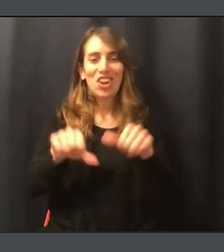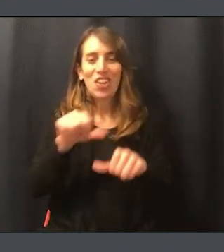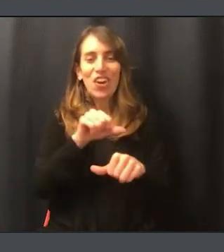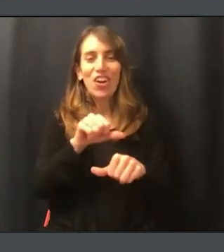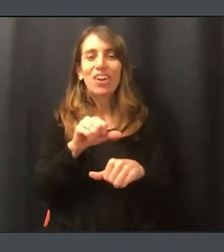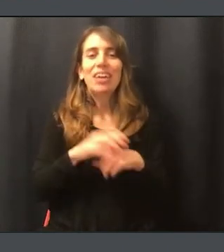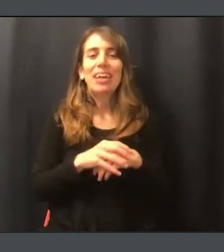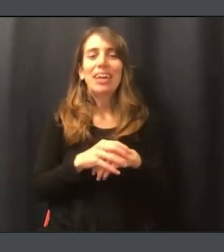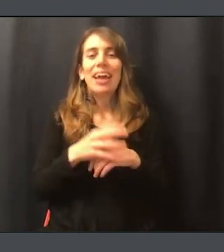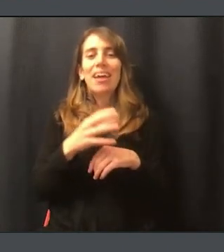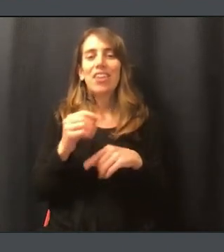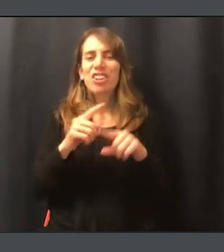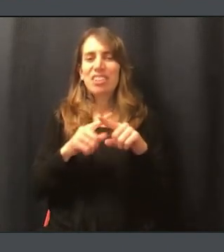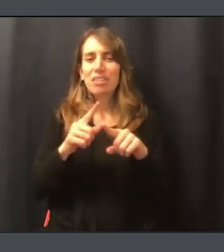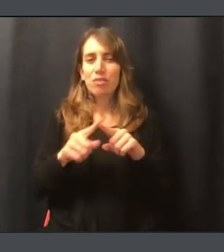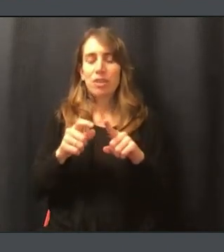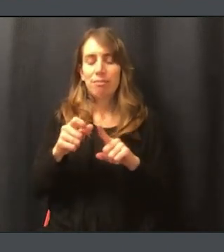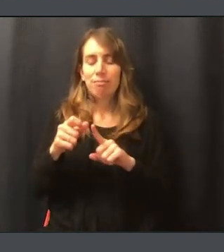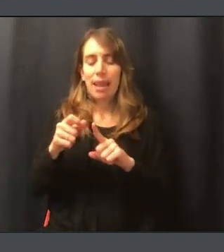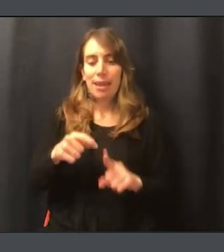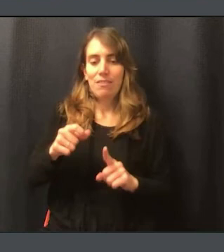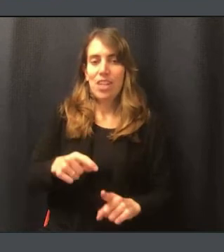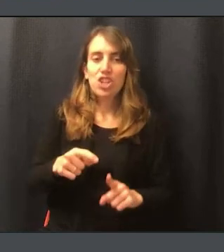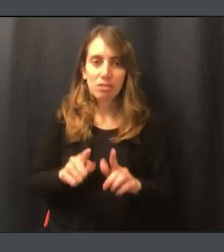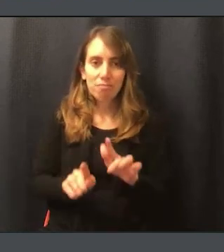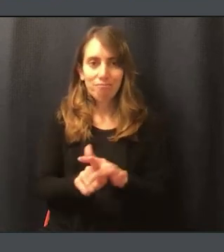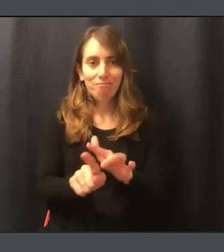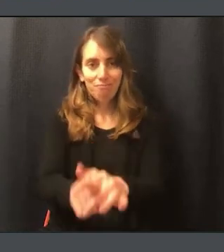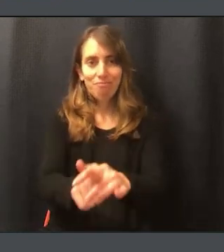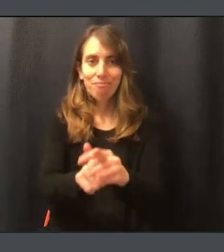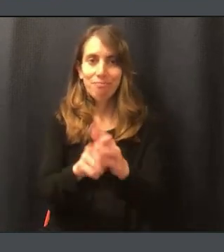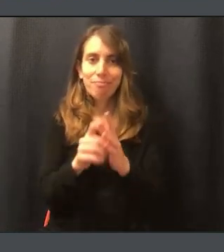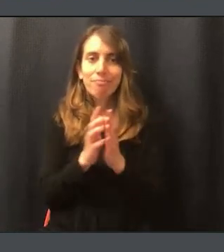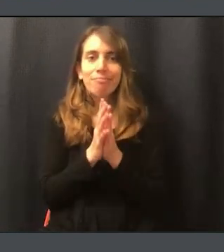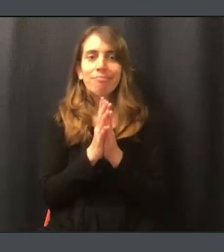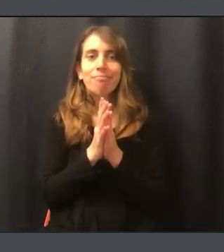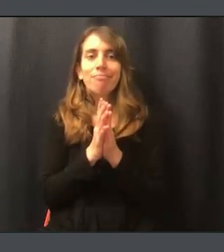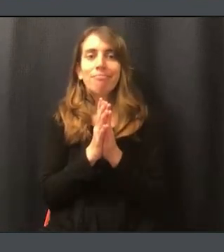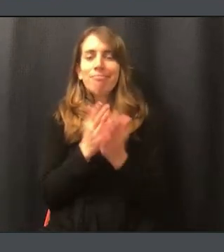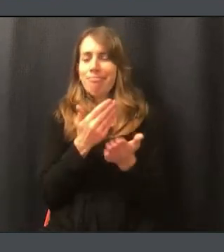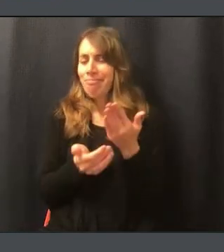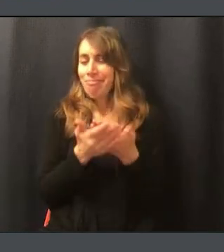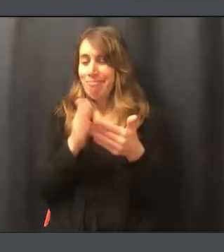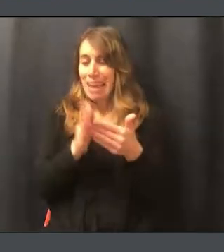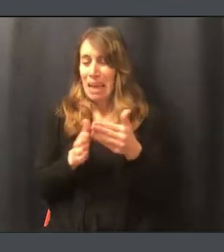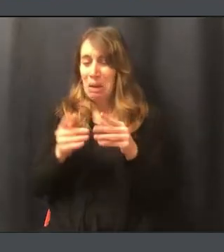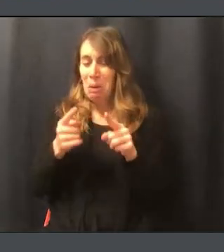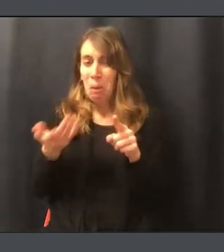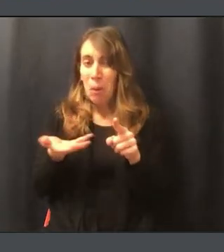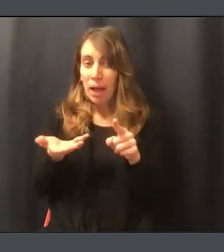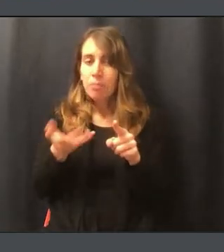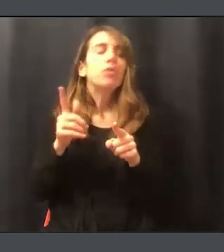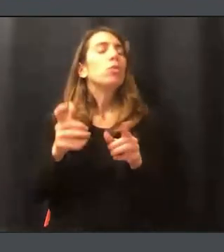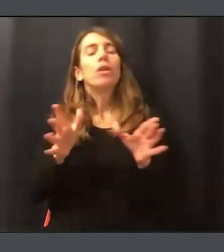these issues coming up. Okay, so what's the end goal? You want to promote growth, right?